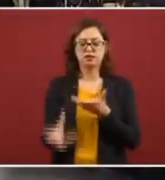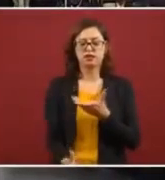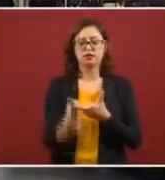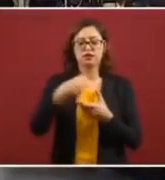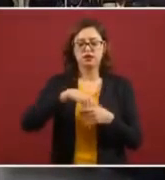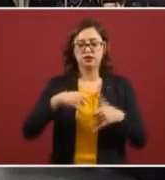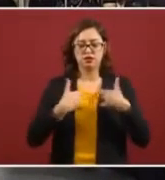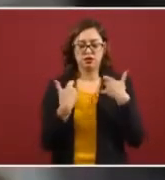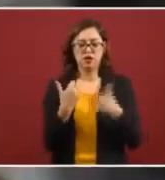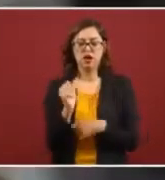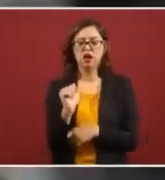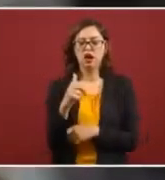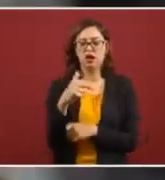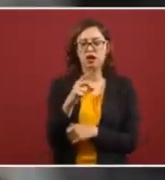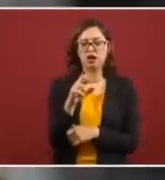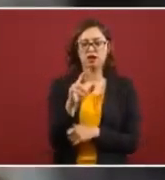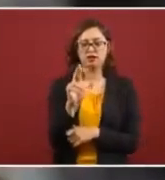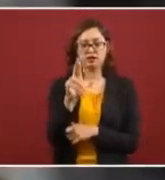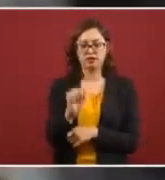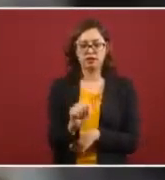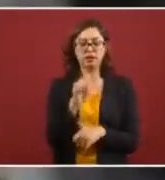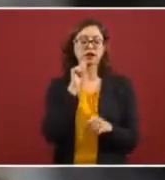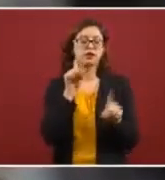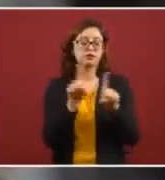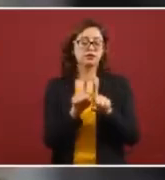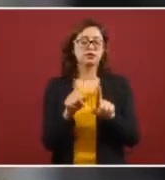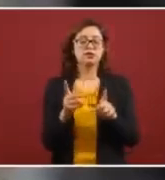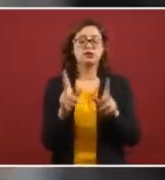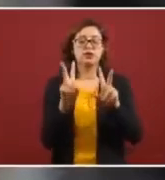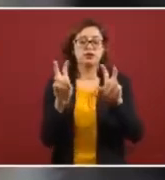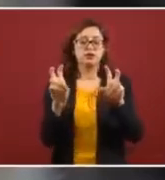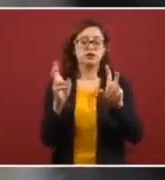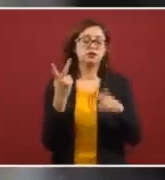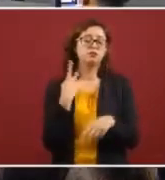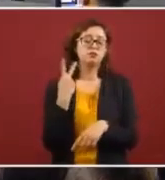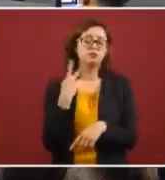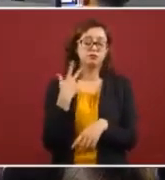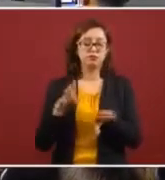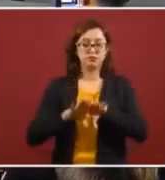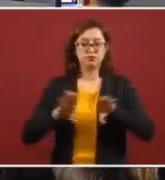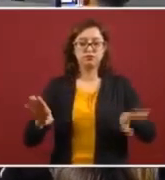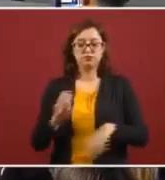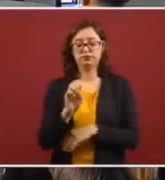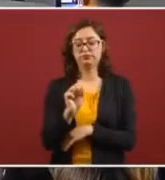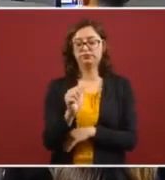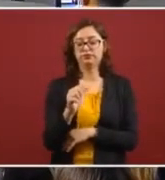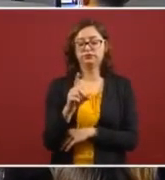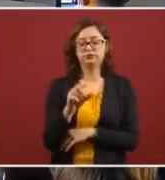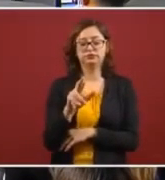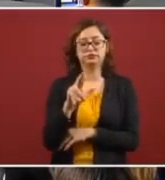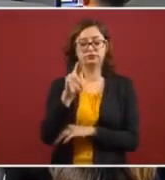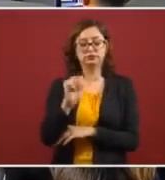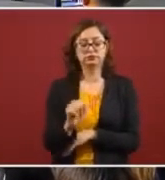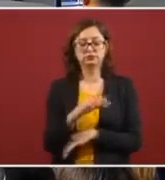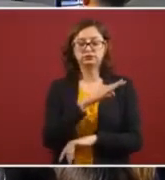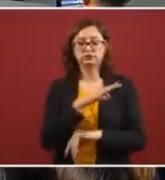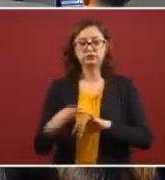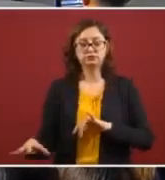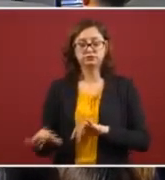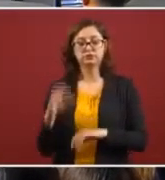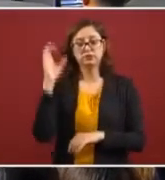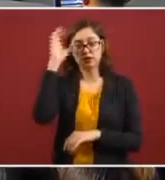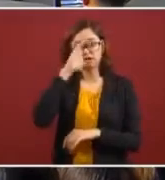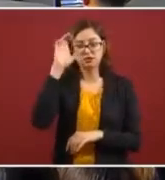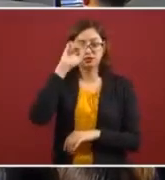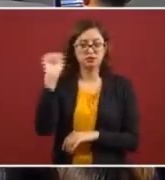But I'm gonna go a little bit fast. Well, I was thinking of going fast on this, but I don't want to be